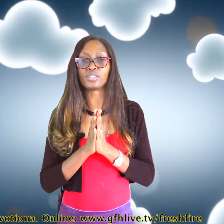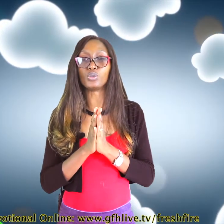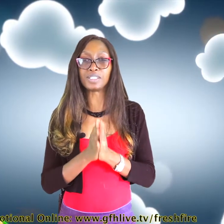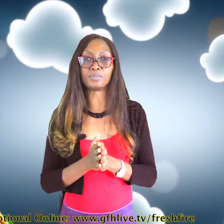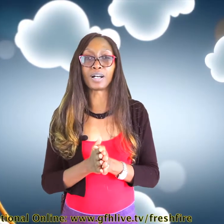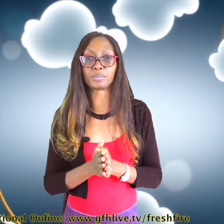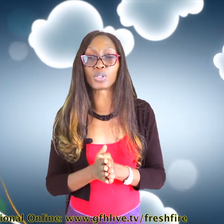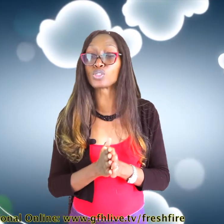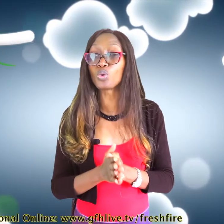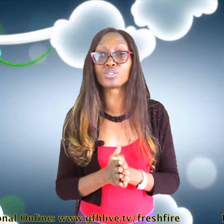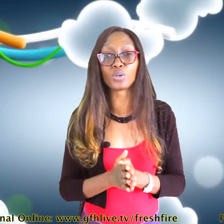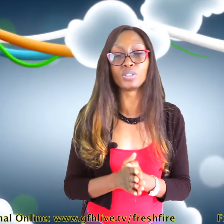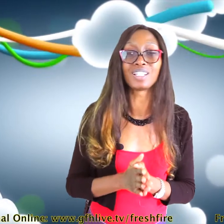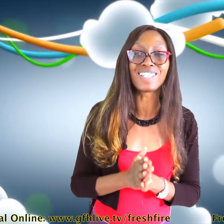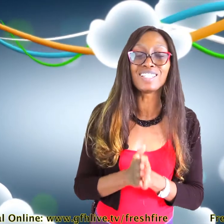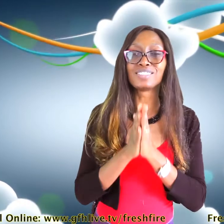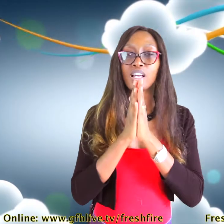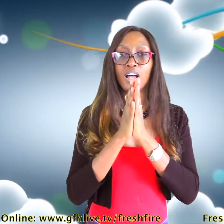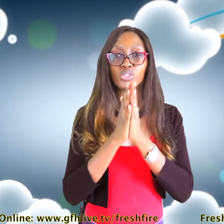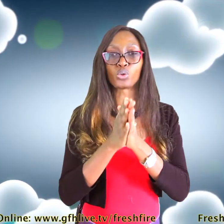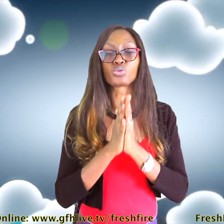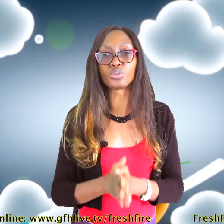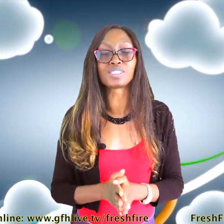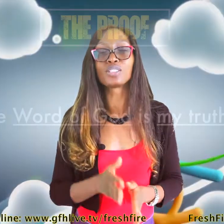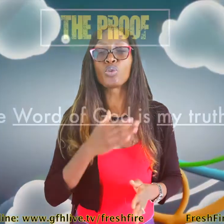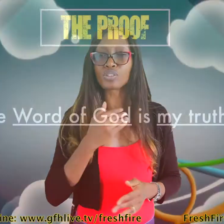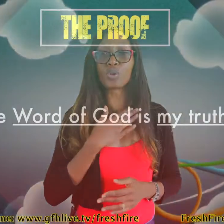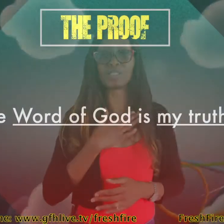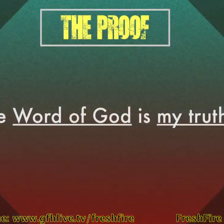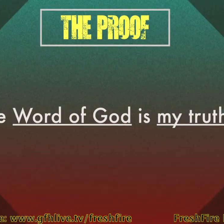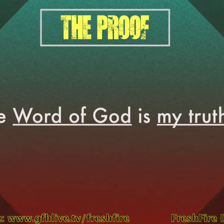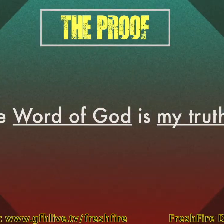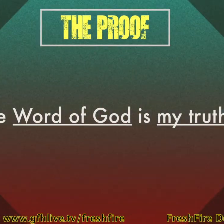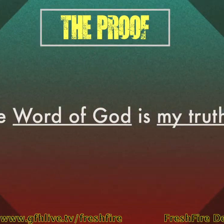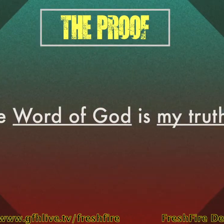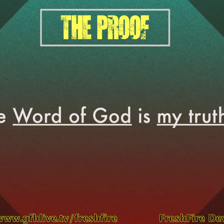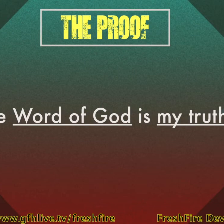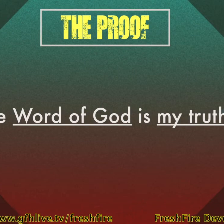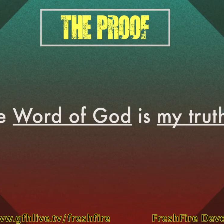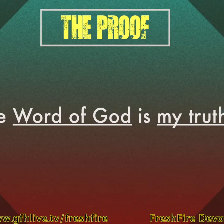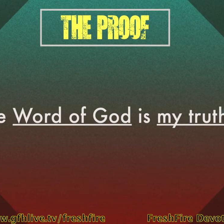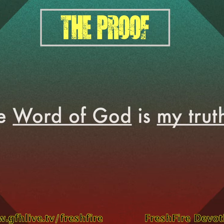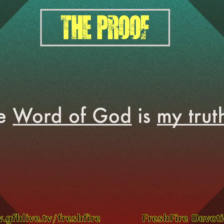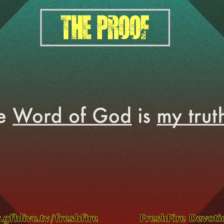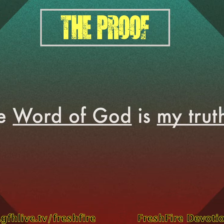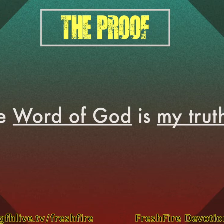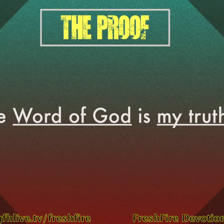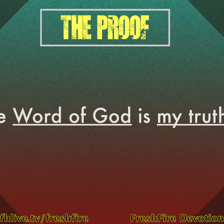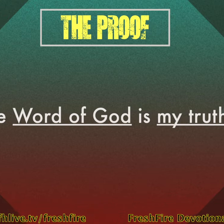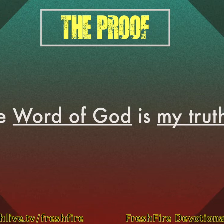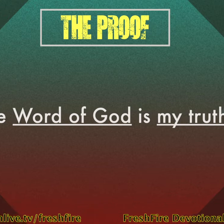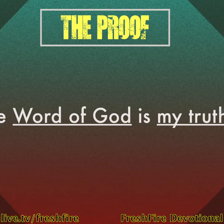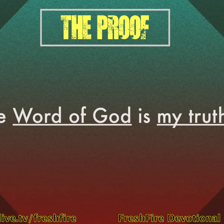that you live by. Because the Word of God is your truth. Say, "The Word of God is my truth." The Word of God